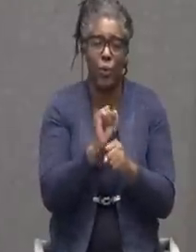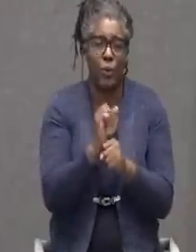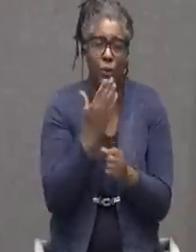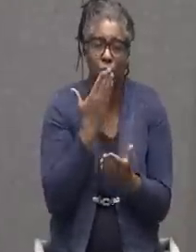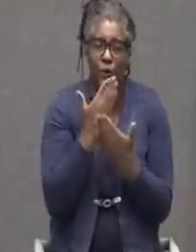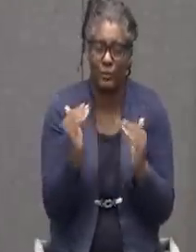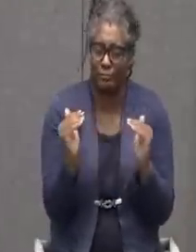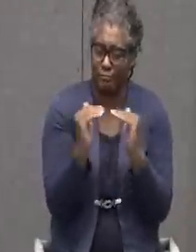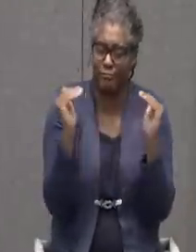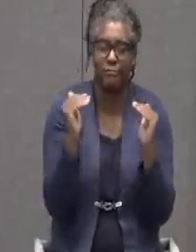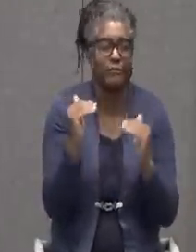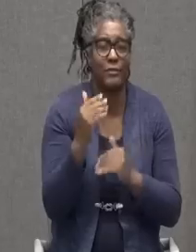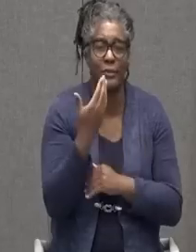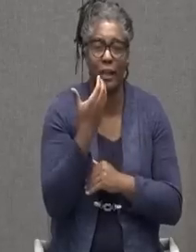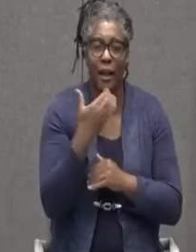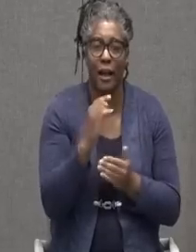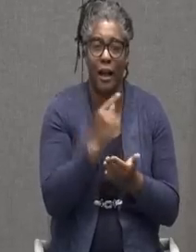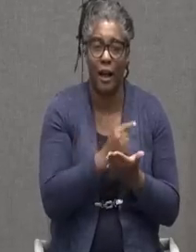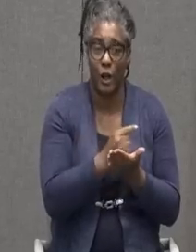safer.